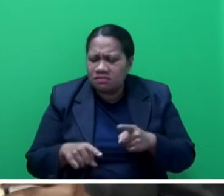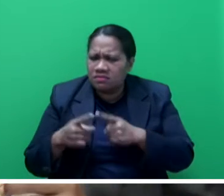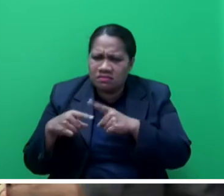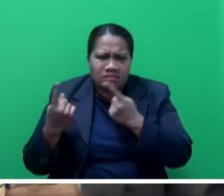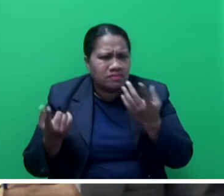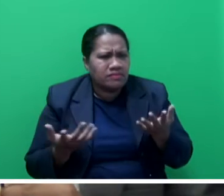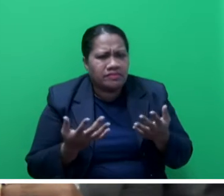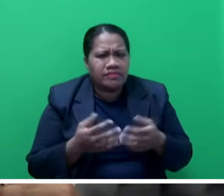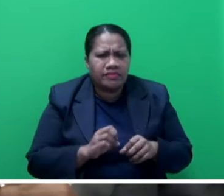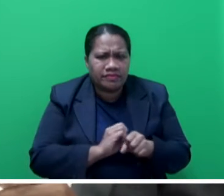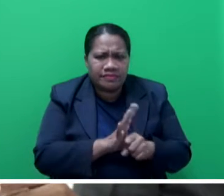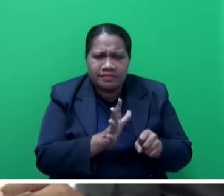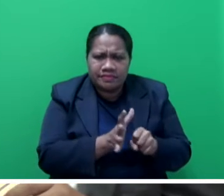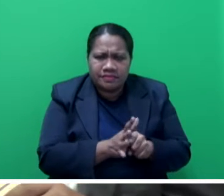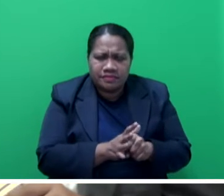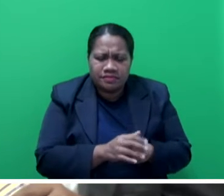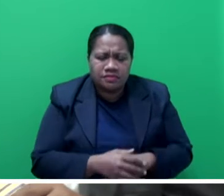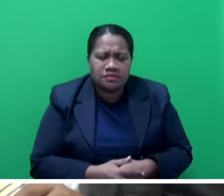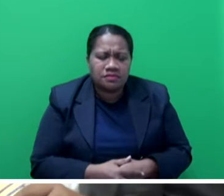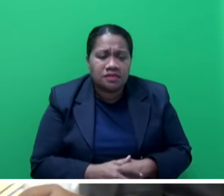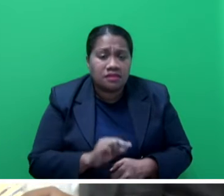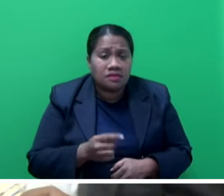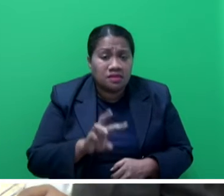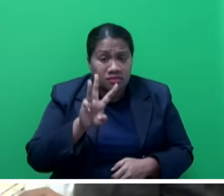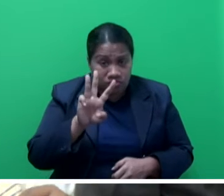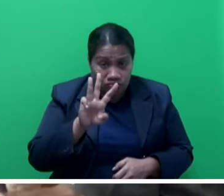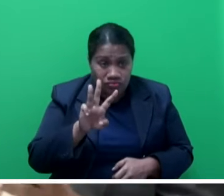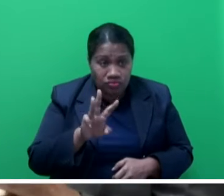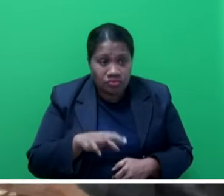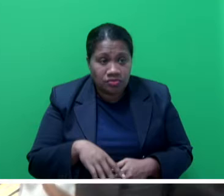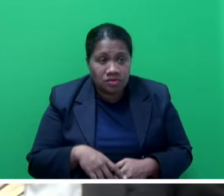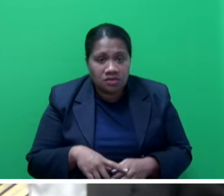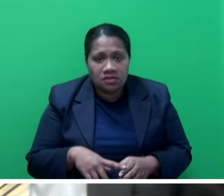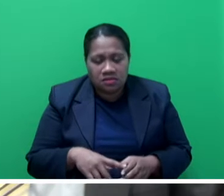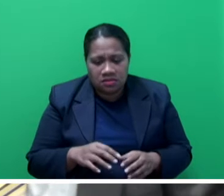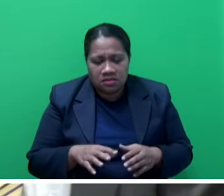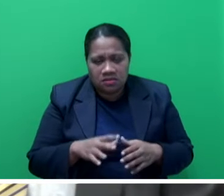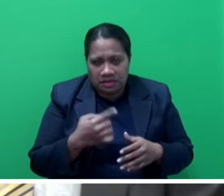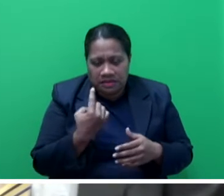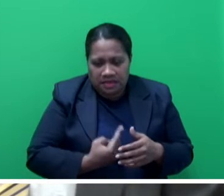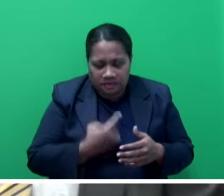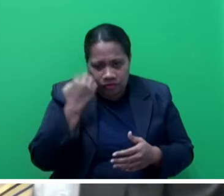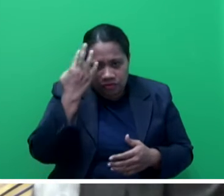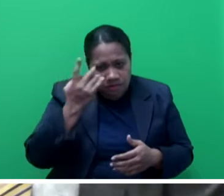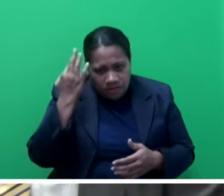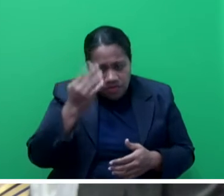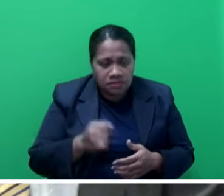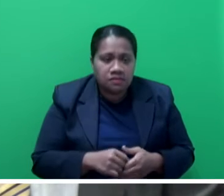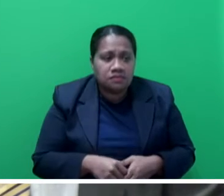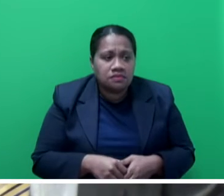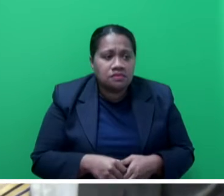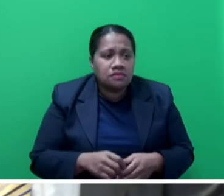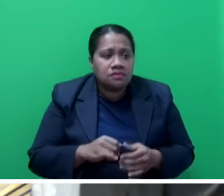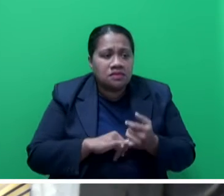SARS-CoV-19 as a result of the mutation, but 3 are currently variants of concern. The UK variant, the South